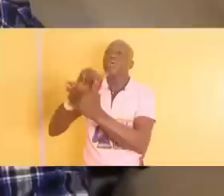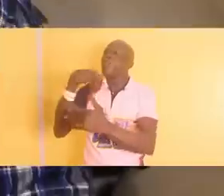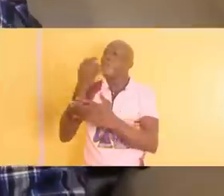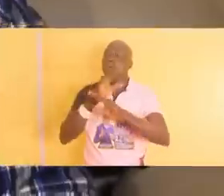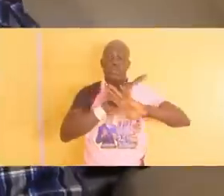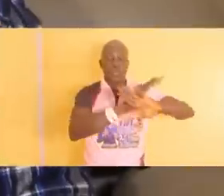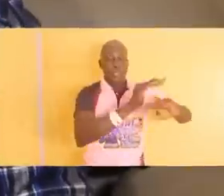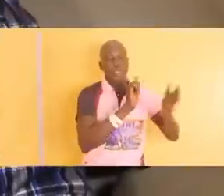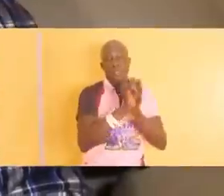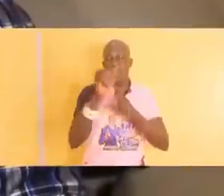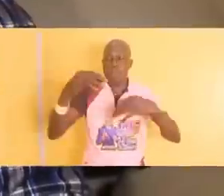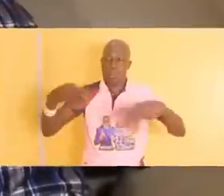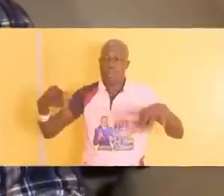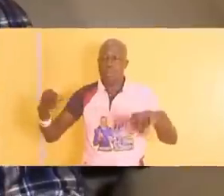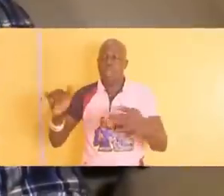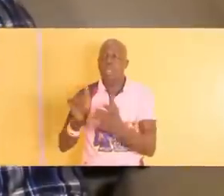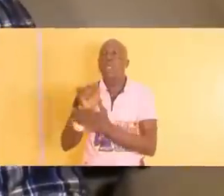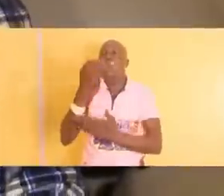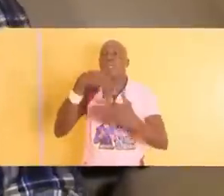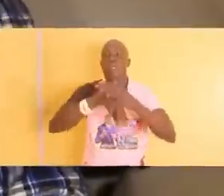oja